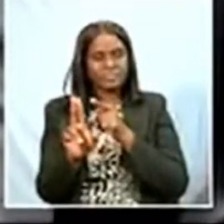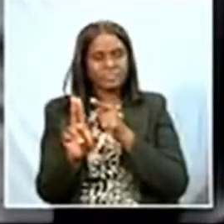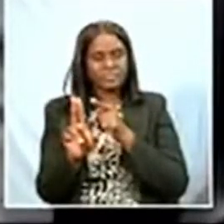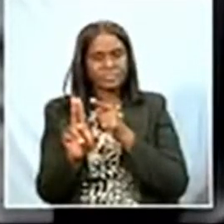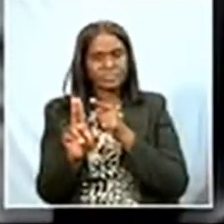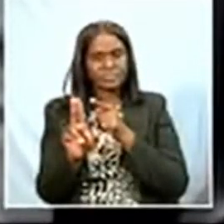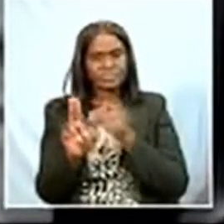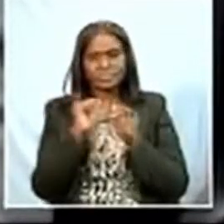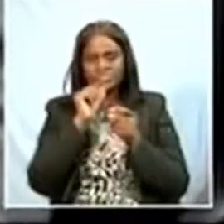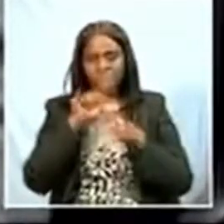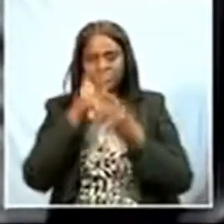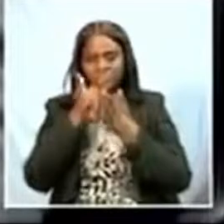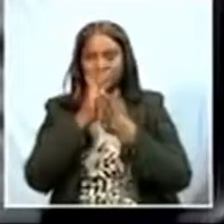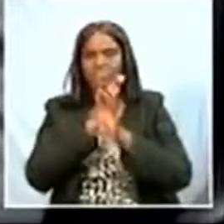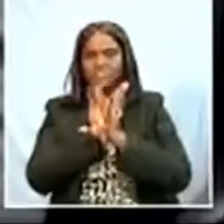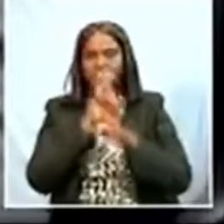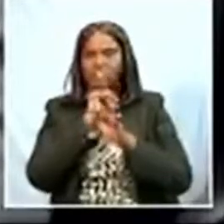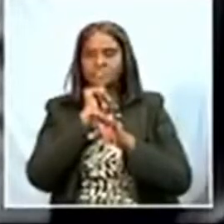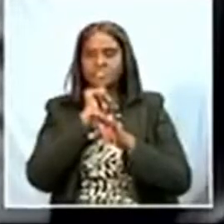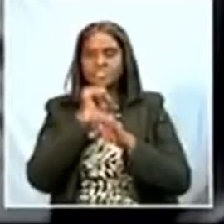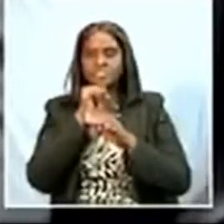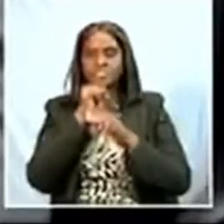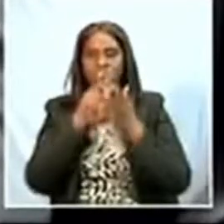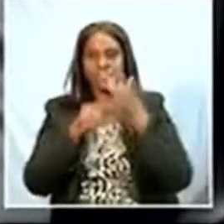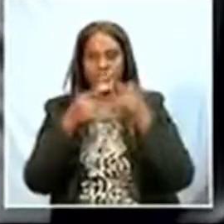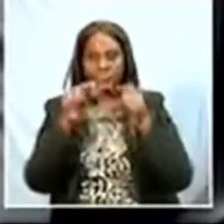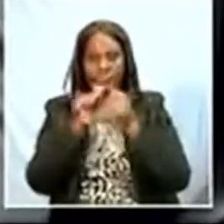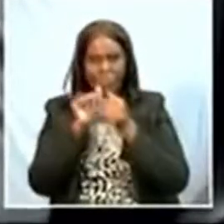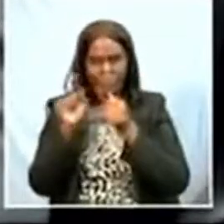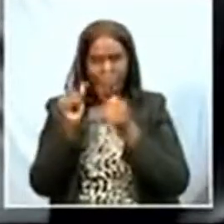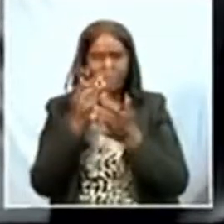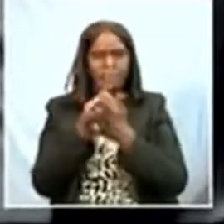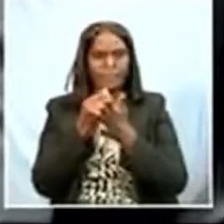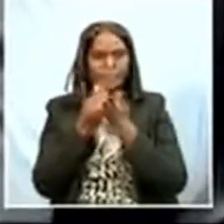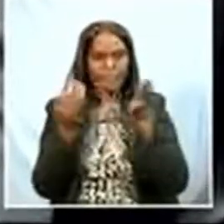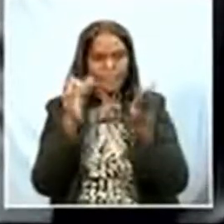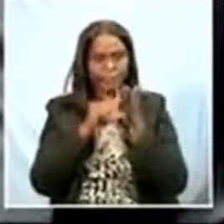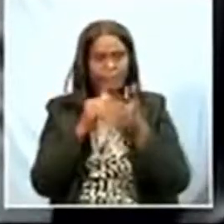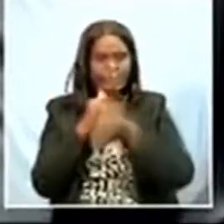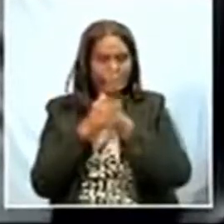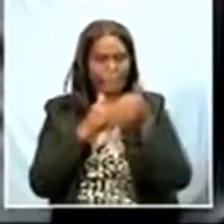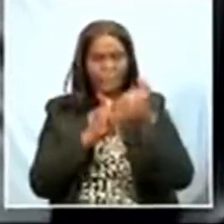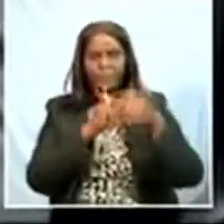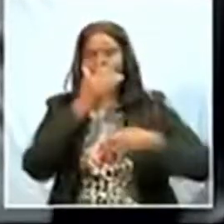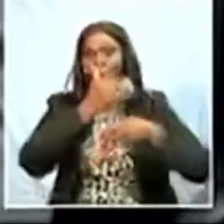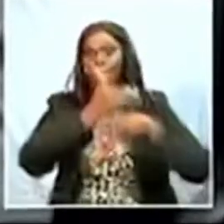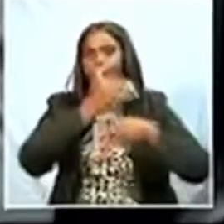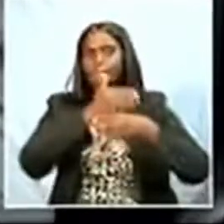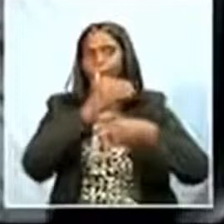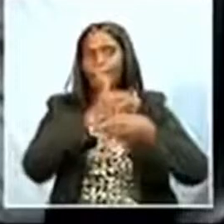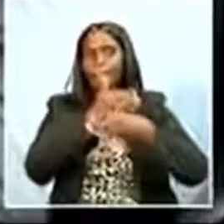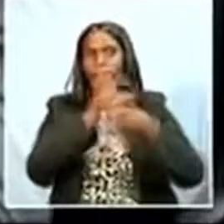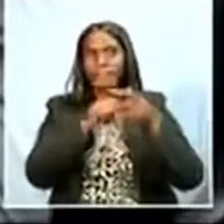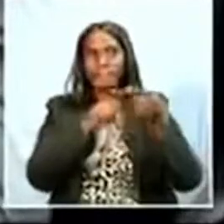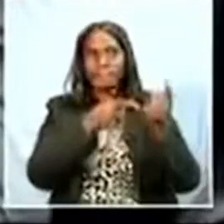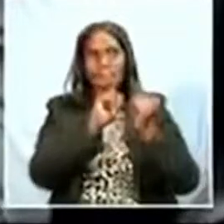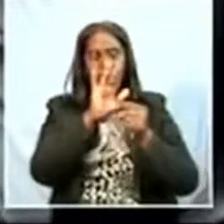Not all Zambians know exactly what happened to those resources. Again, that is another window of where we could get the